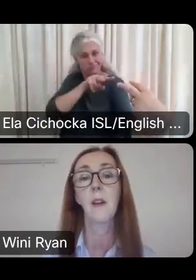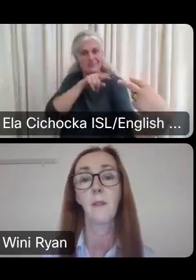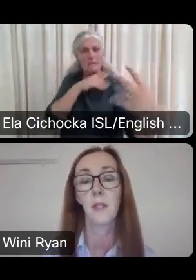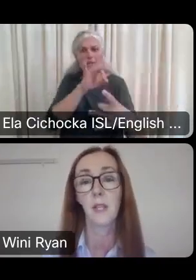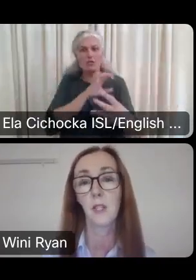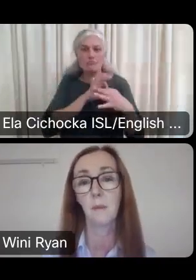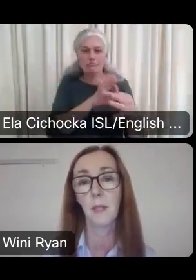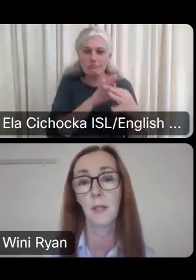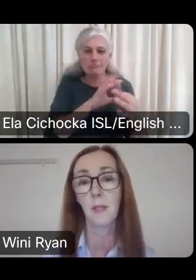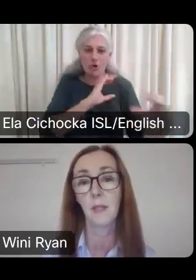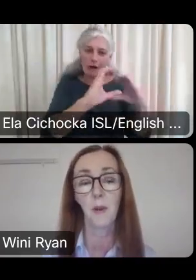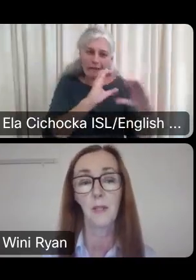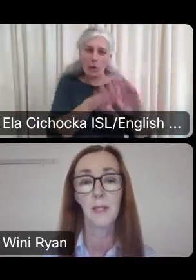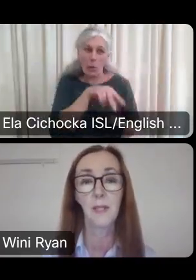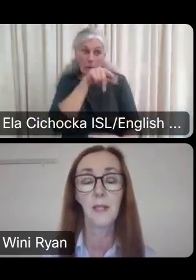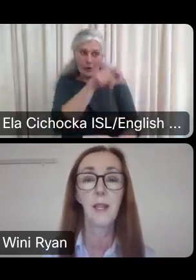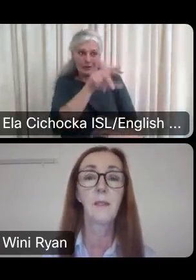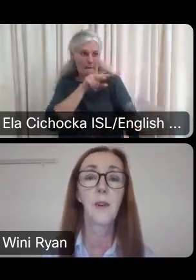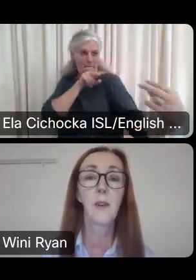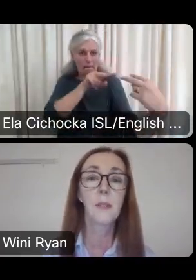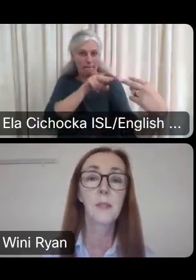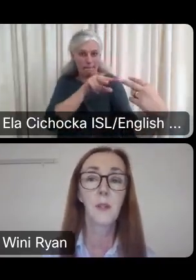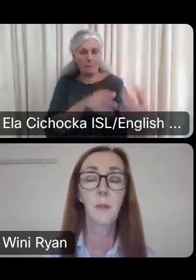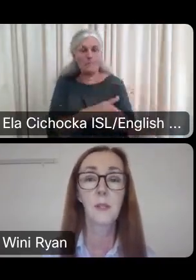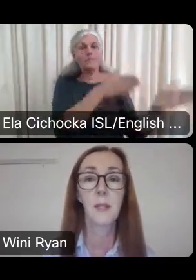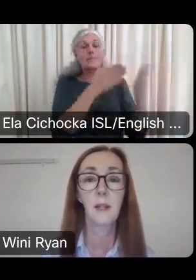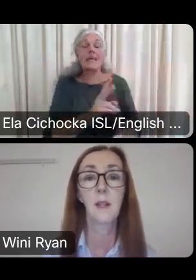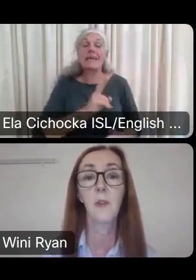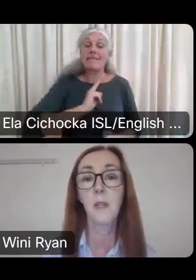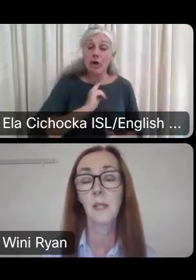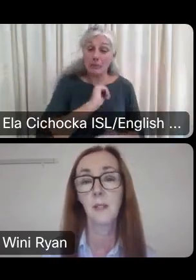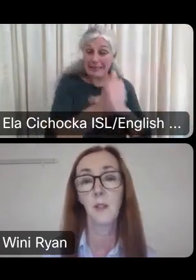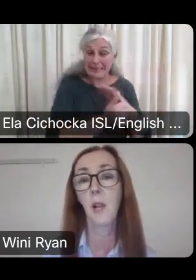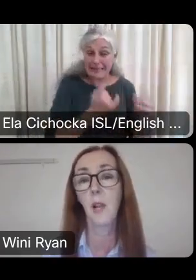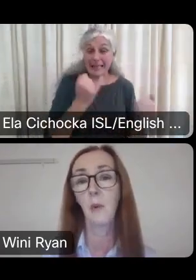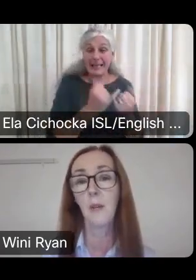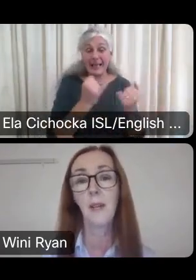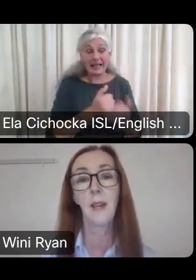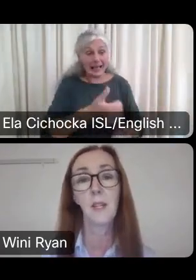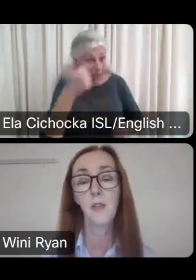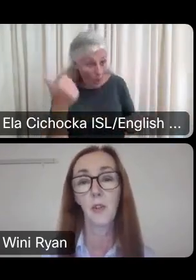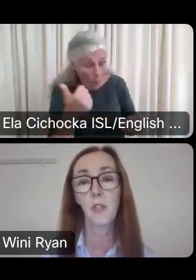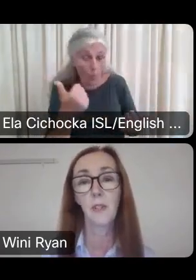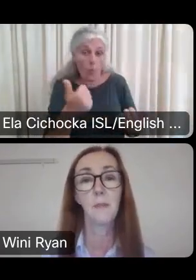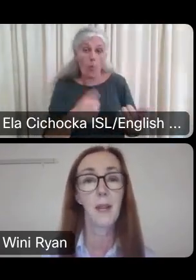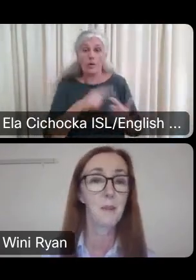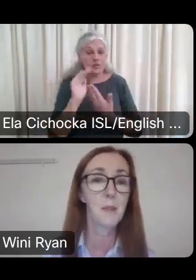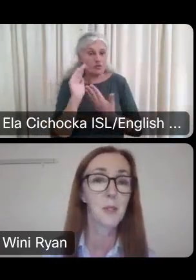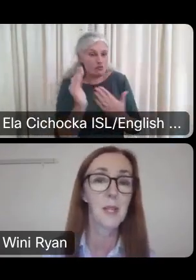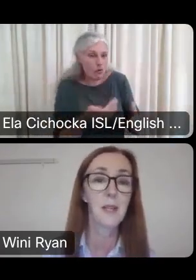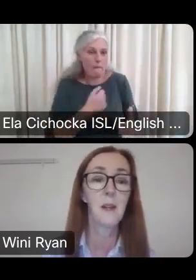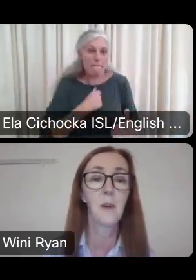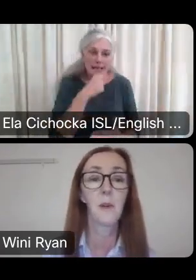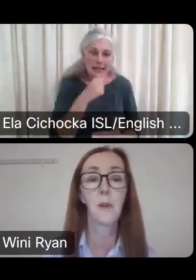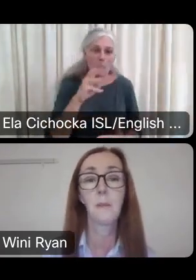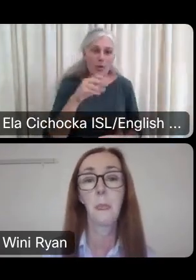having a conversation with them, and so on. A verbal skill could be something like a greeting. So hello, an introduction, my name is